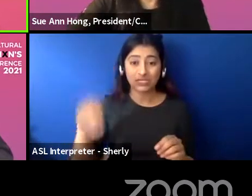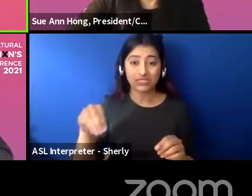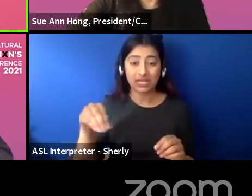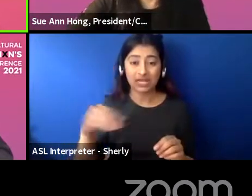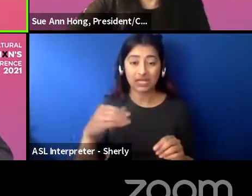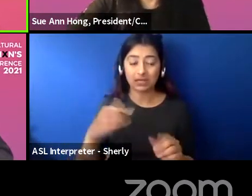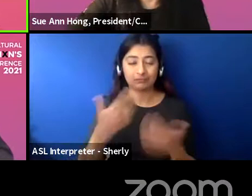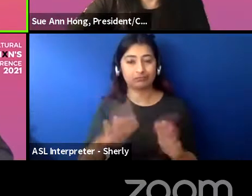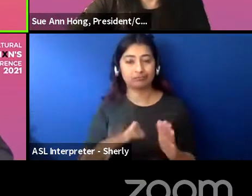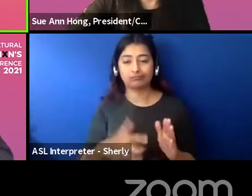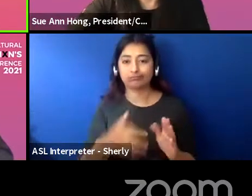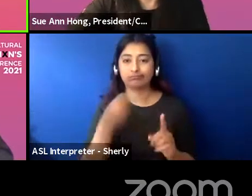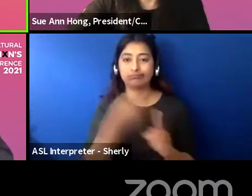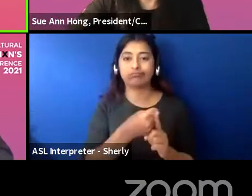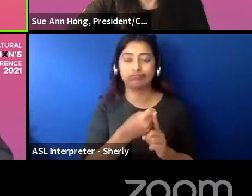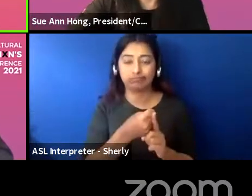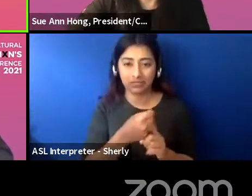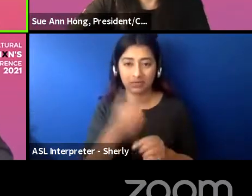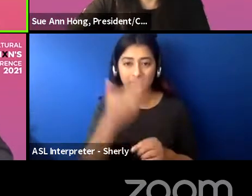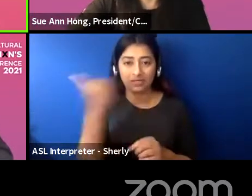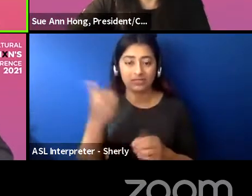negatively impacted by the pandemic.